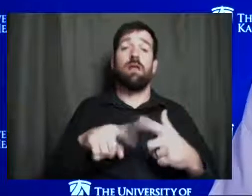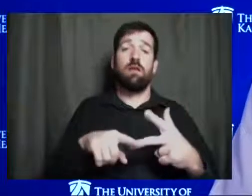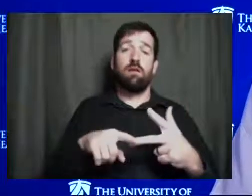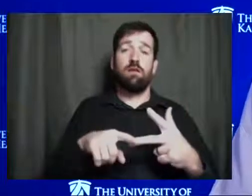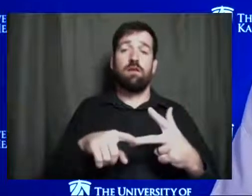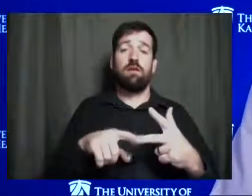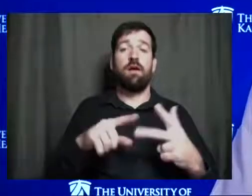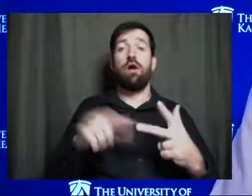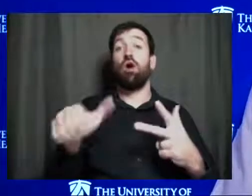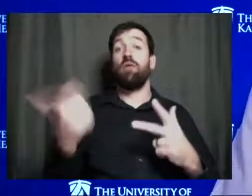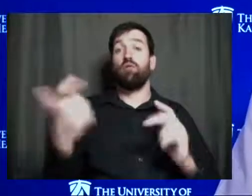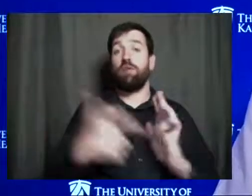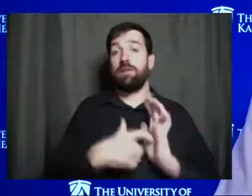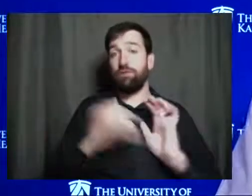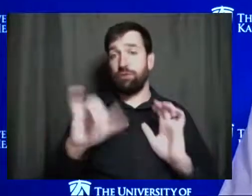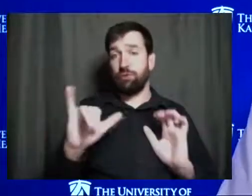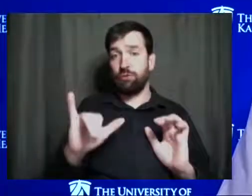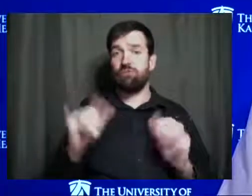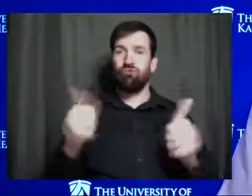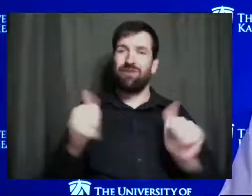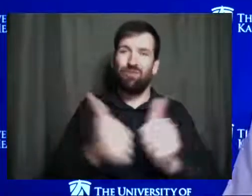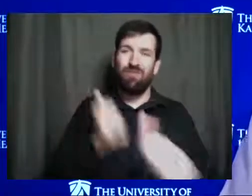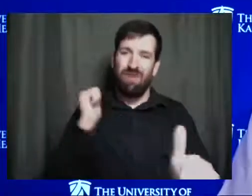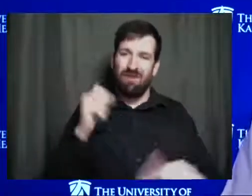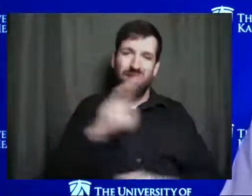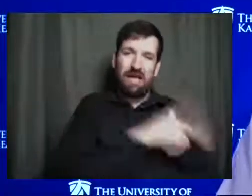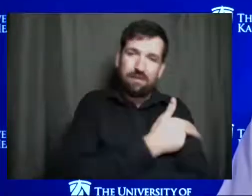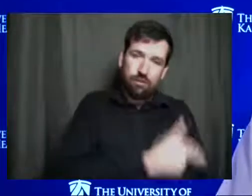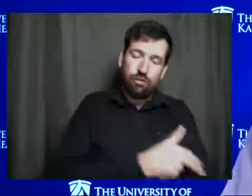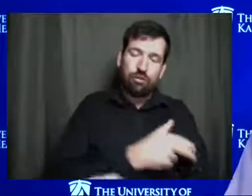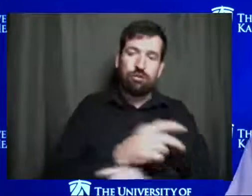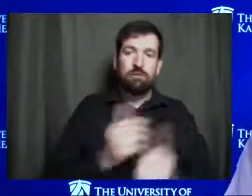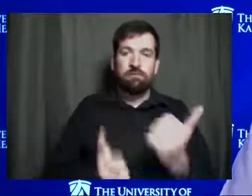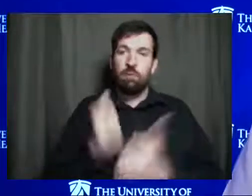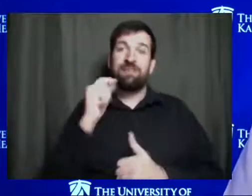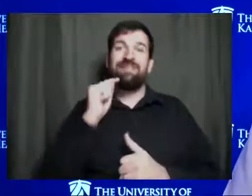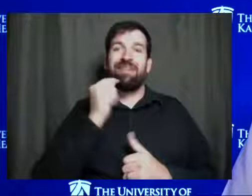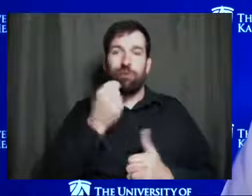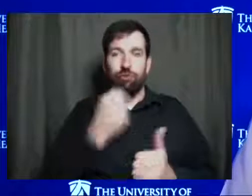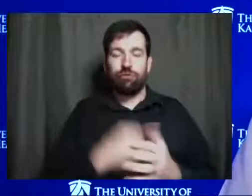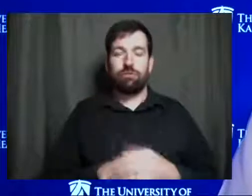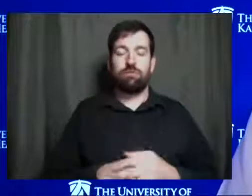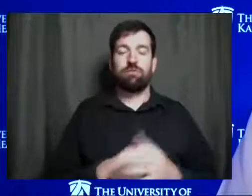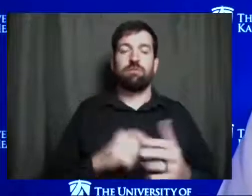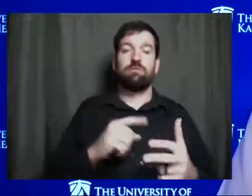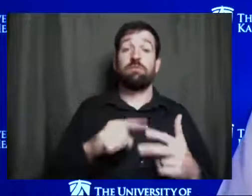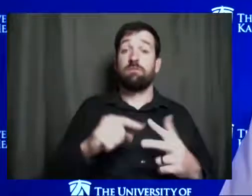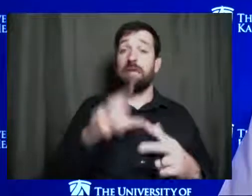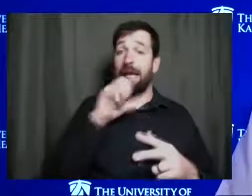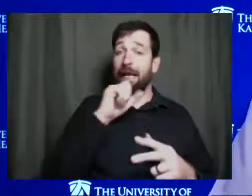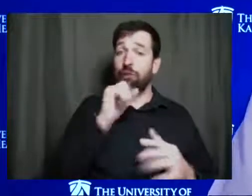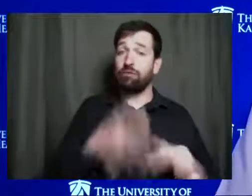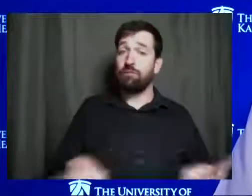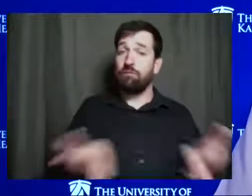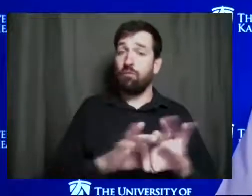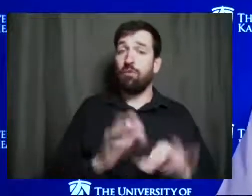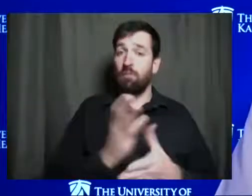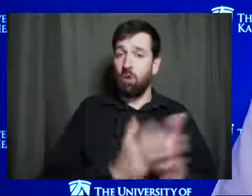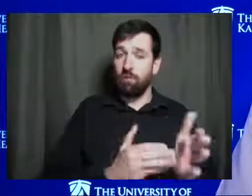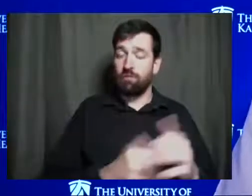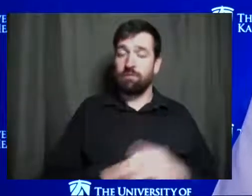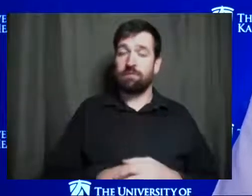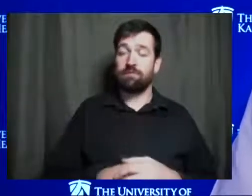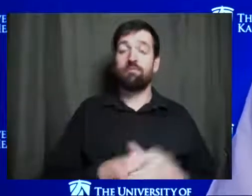because we are looking to prevent hospitalization in those most severe or at risk. So age does play a part in some of that criteria, as well